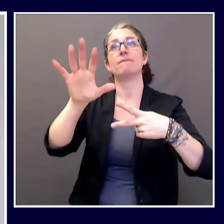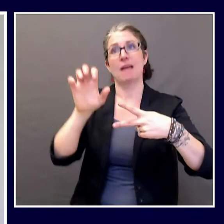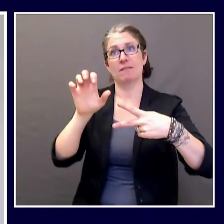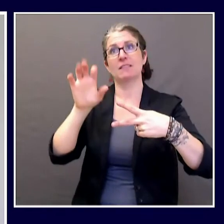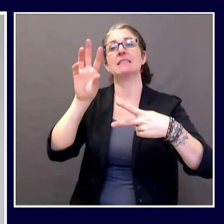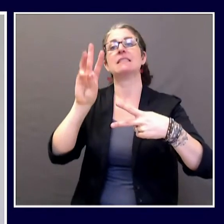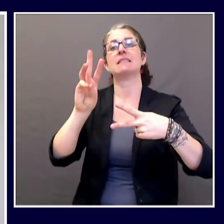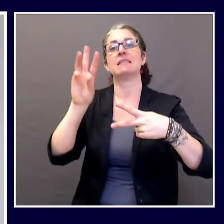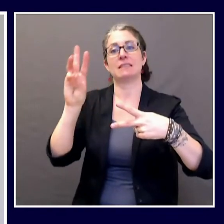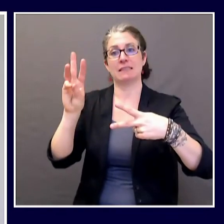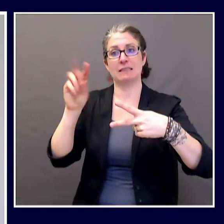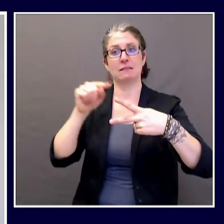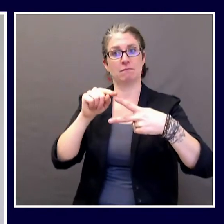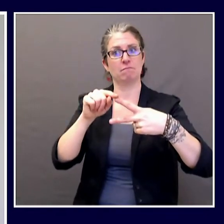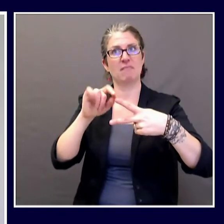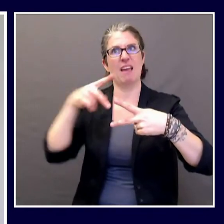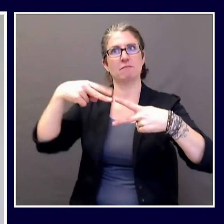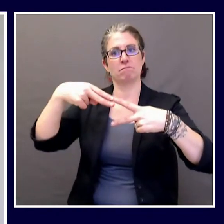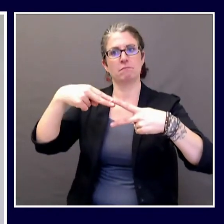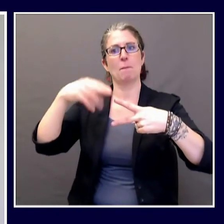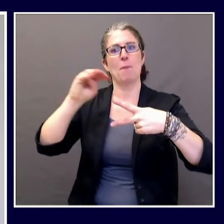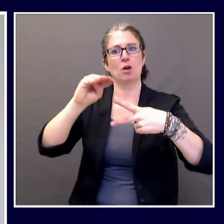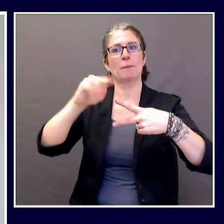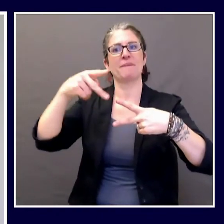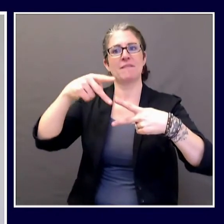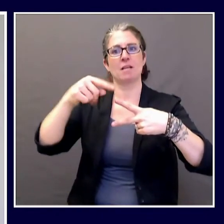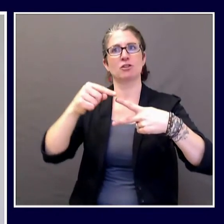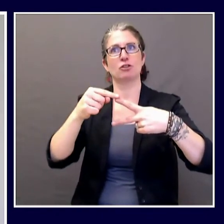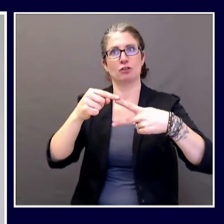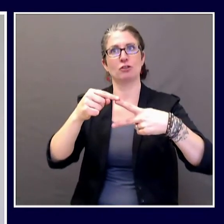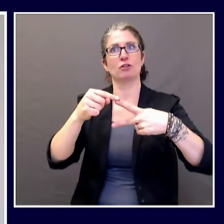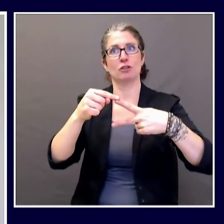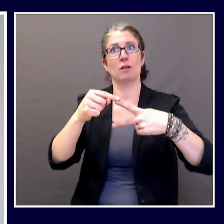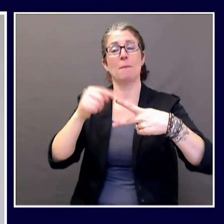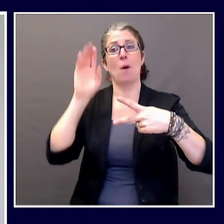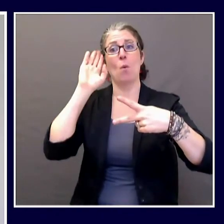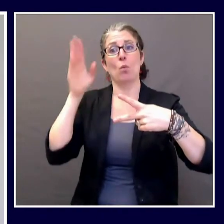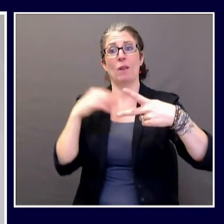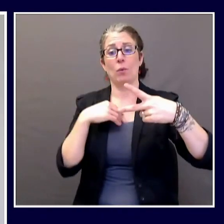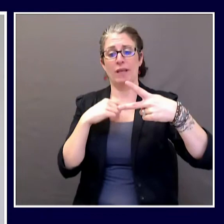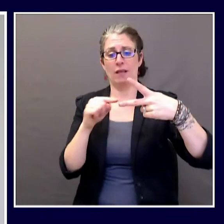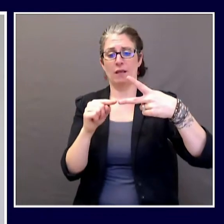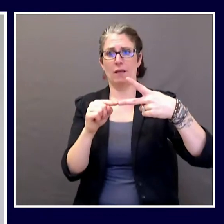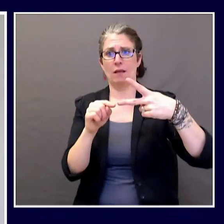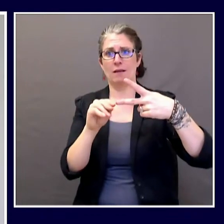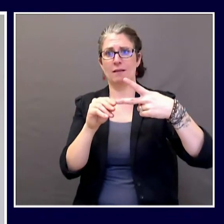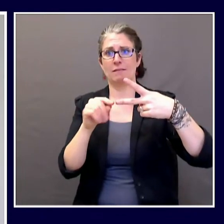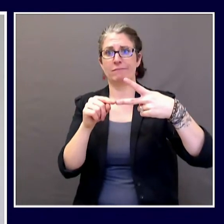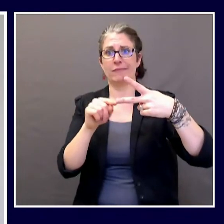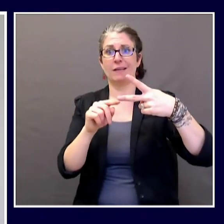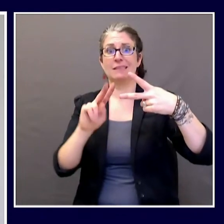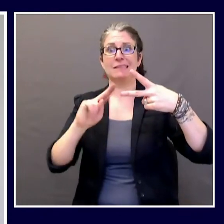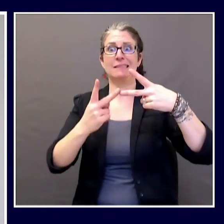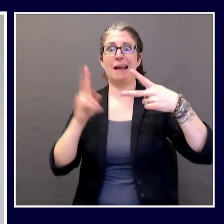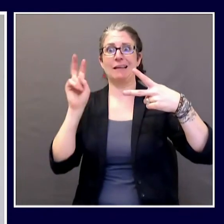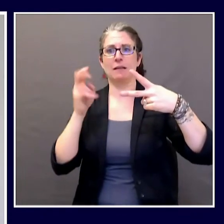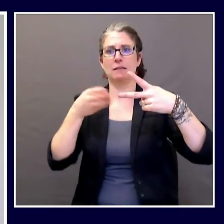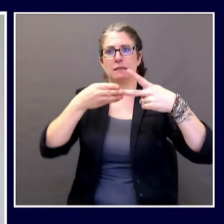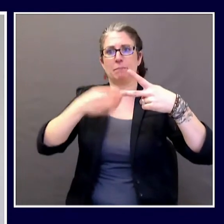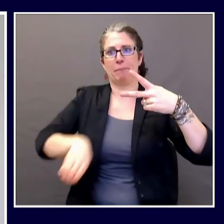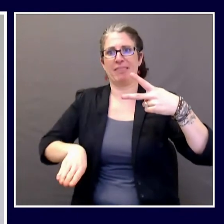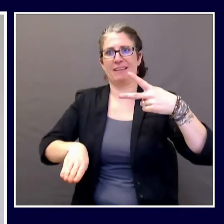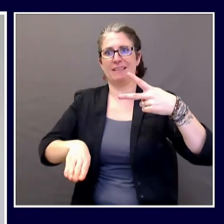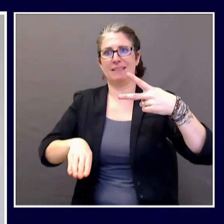or manufacturer, we're looking at how we might be able to do that and portray that data. I can't promise that we will do